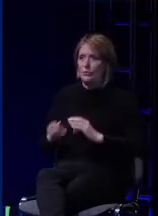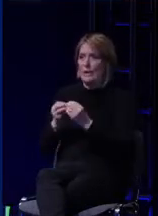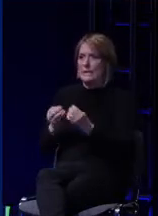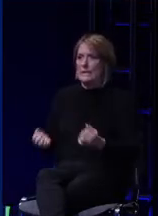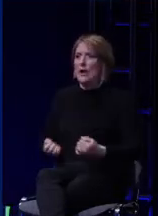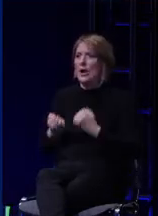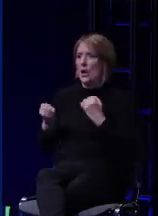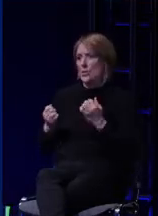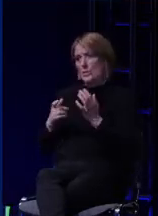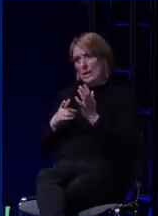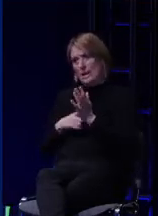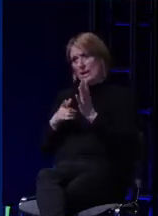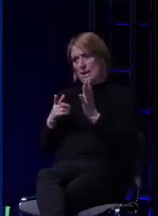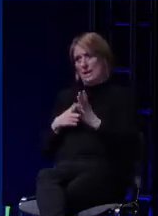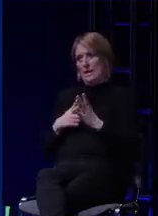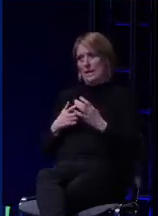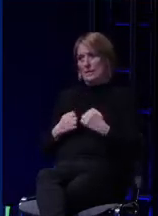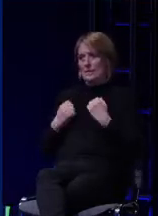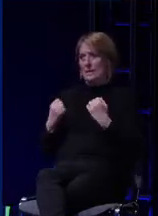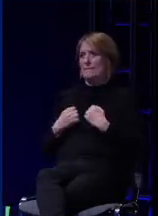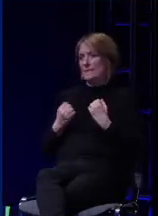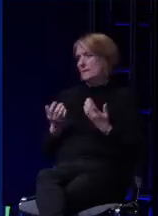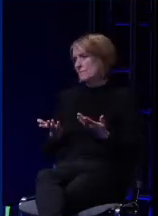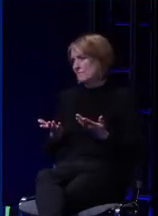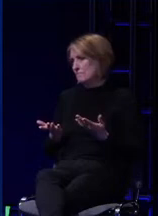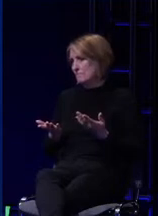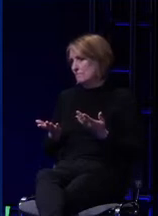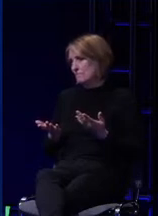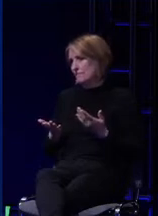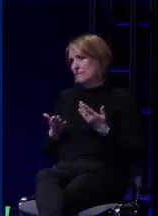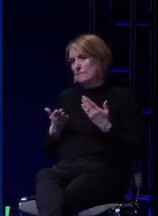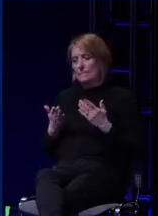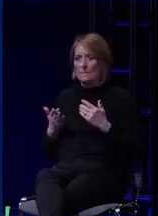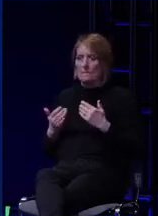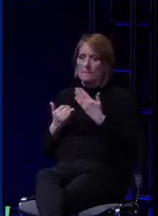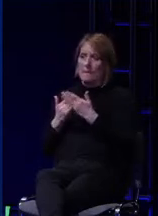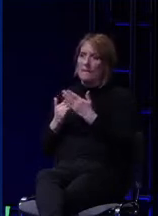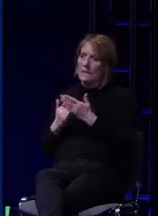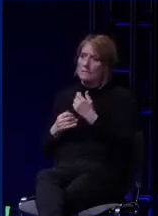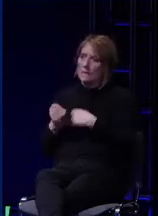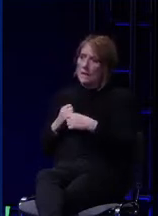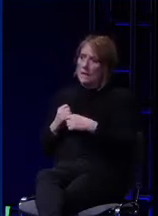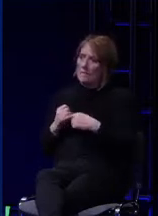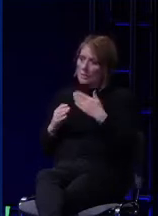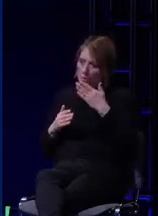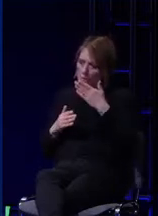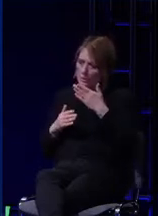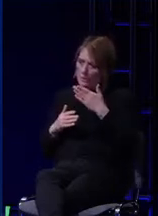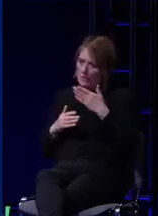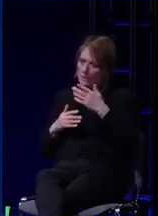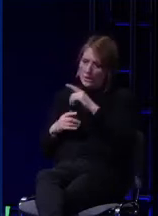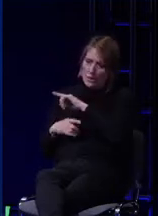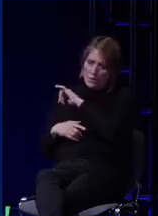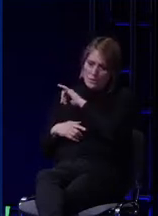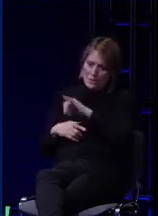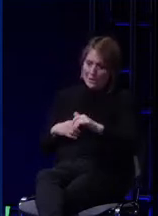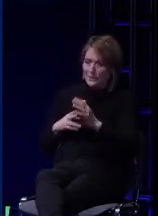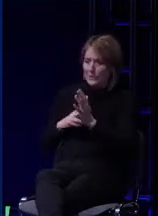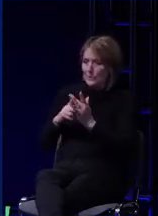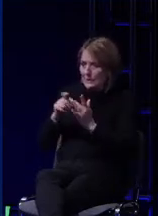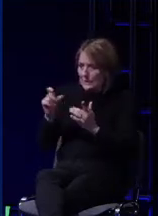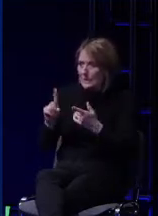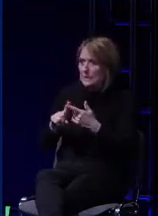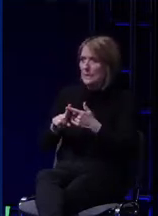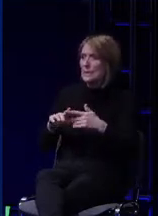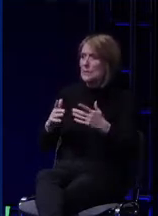like Los Angeles completely. And so then you're really looking at like, you know, I would go down to Nice and Cannes, and I'd be like, well, how